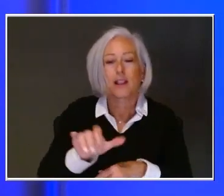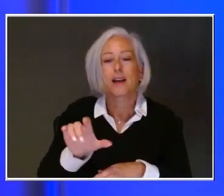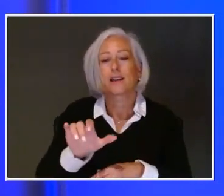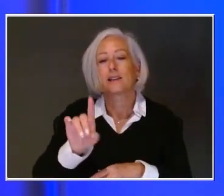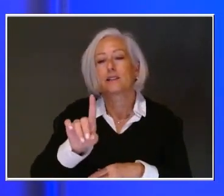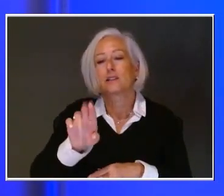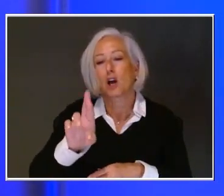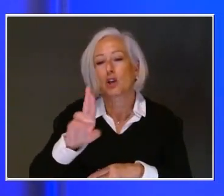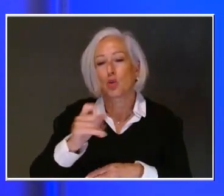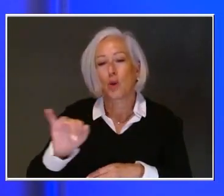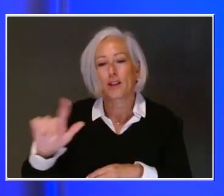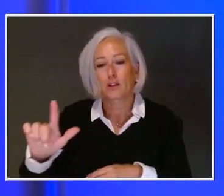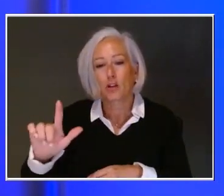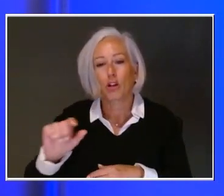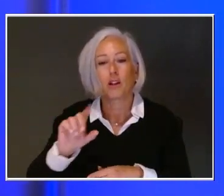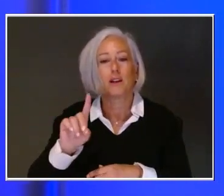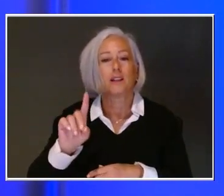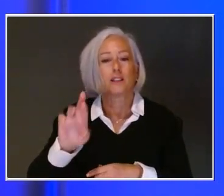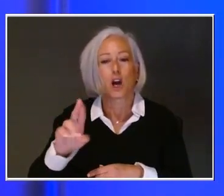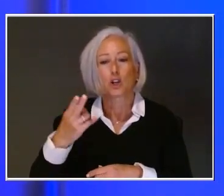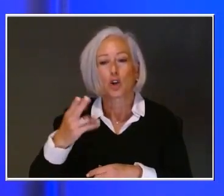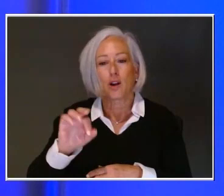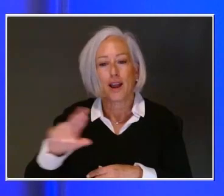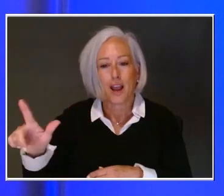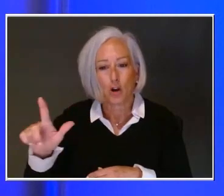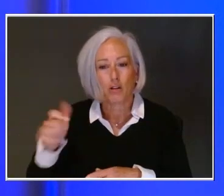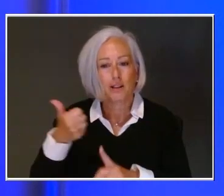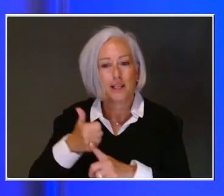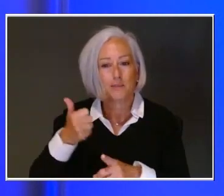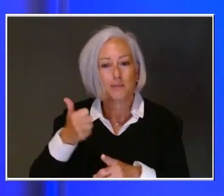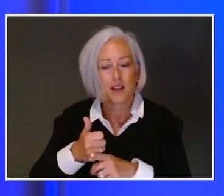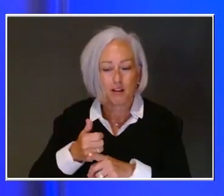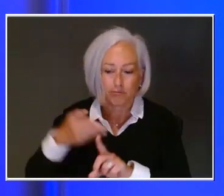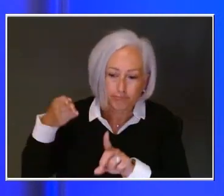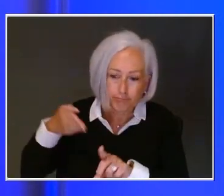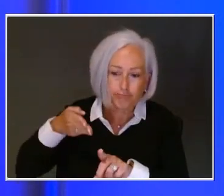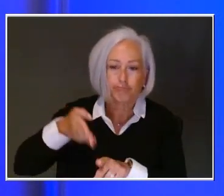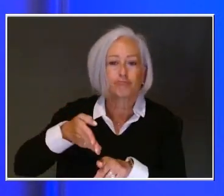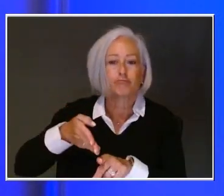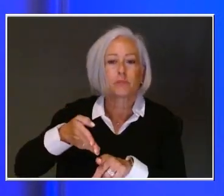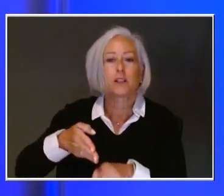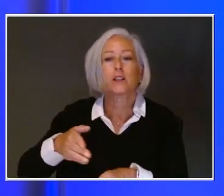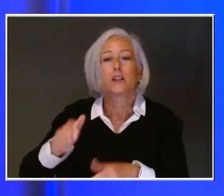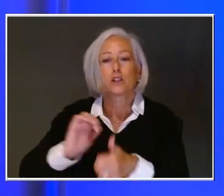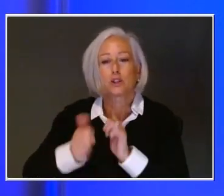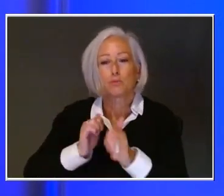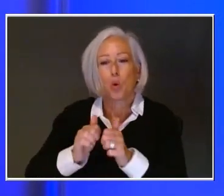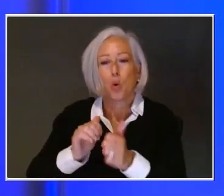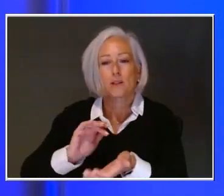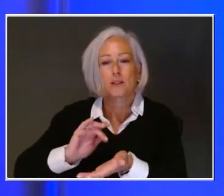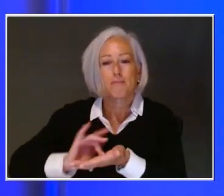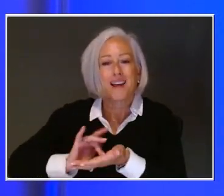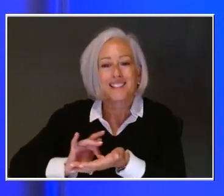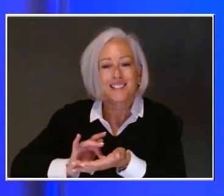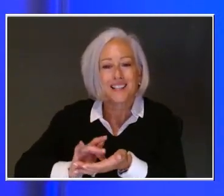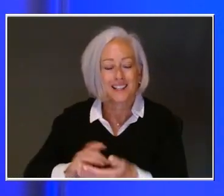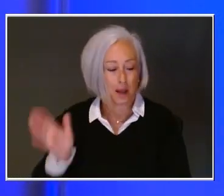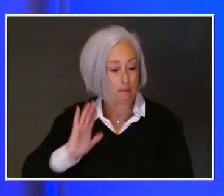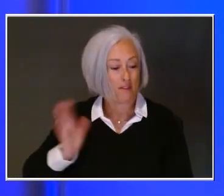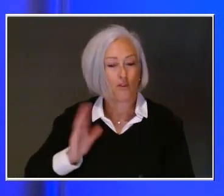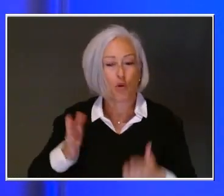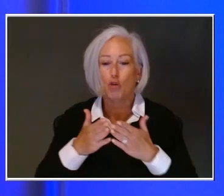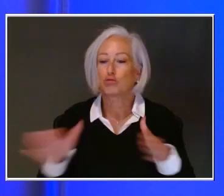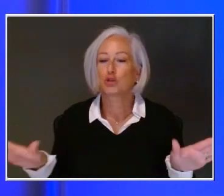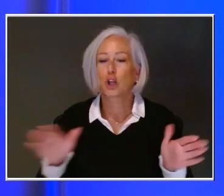Dr. Harrell, who specialize in sports medicine. Back then we were dealing with general practitioners and